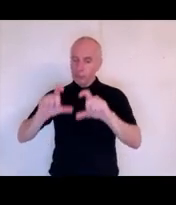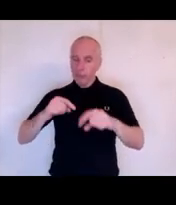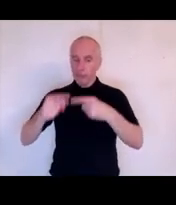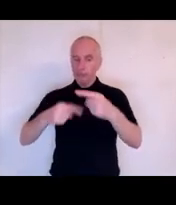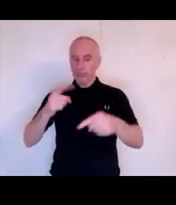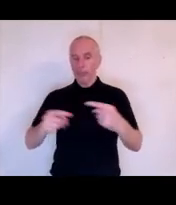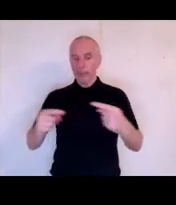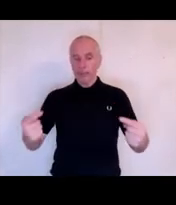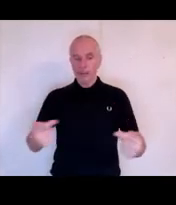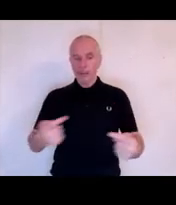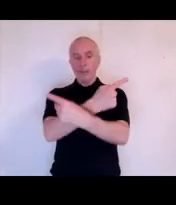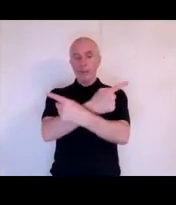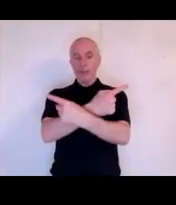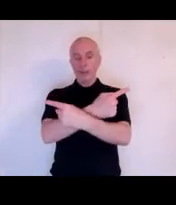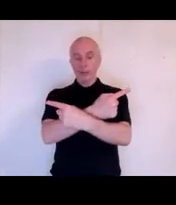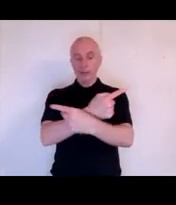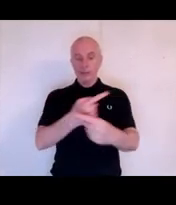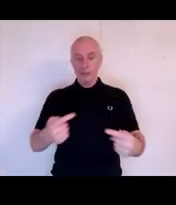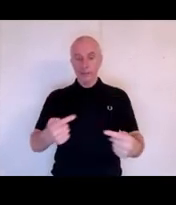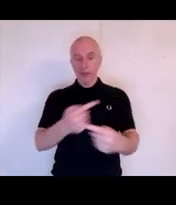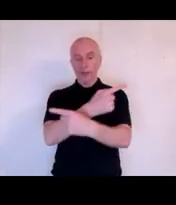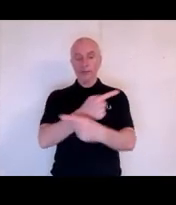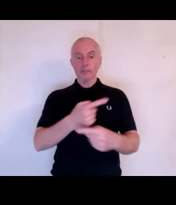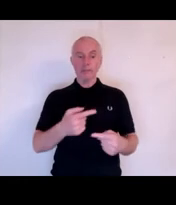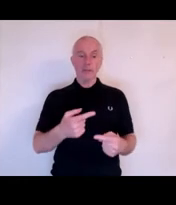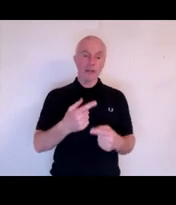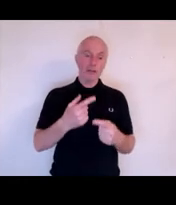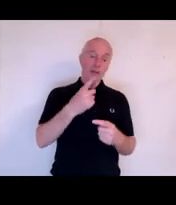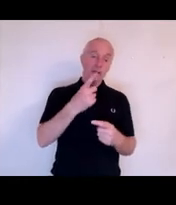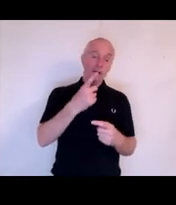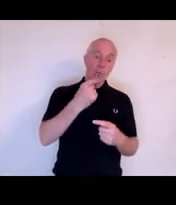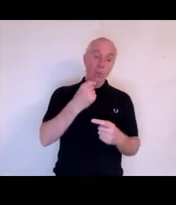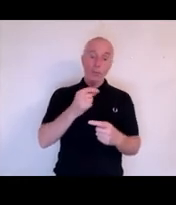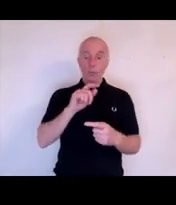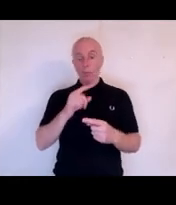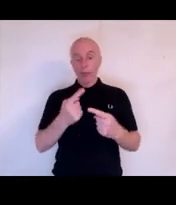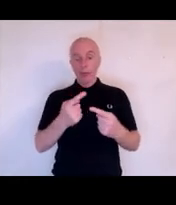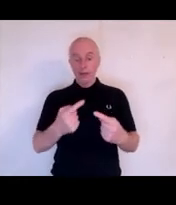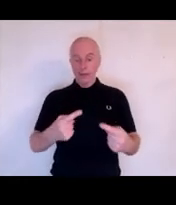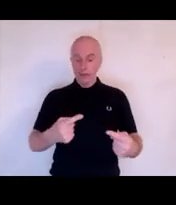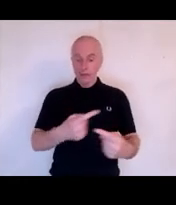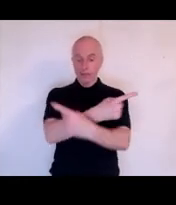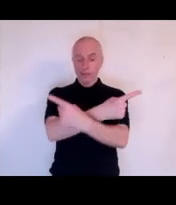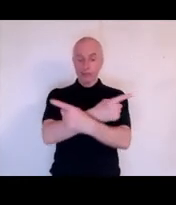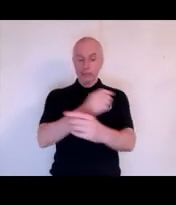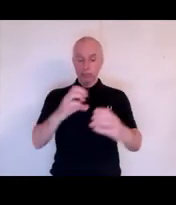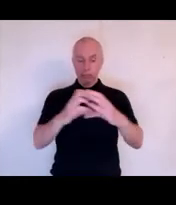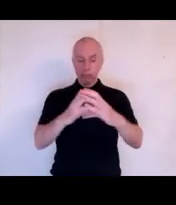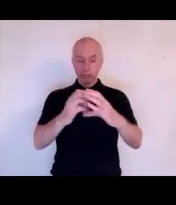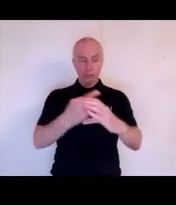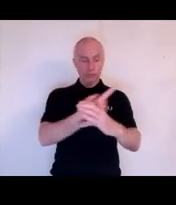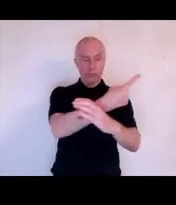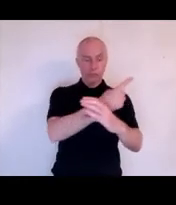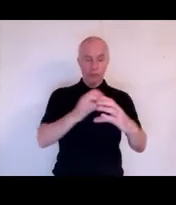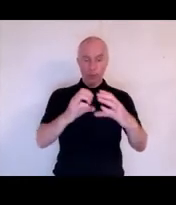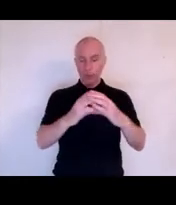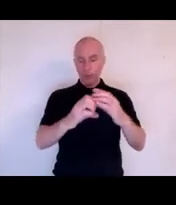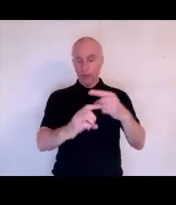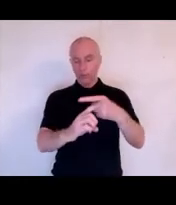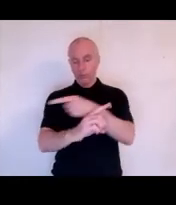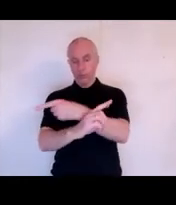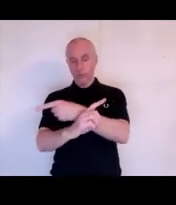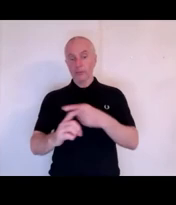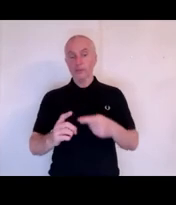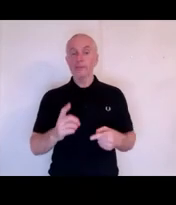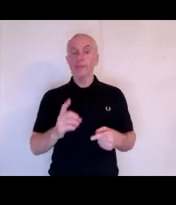directions. And there's a likelihood that one will go down this way and one will go down this way into those ionisation chambers. Obviously,